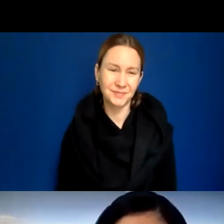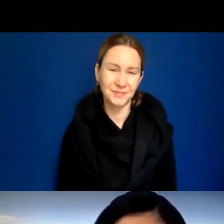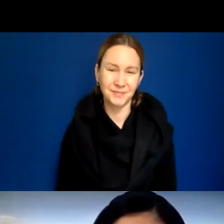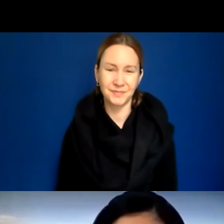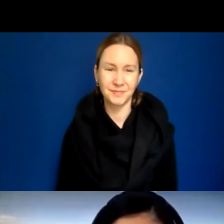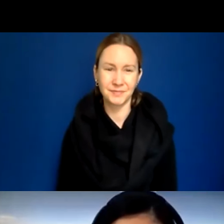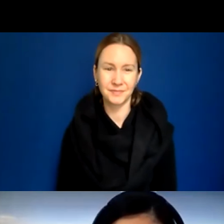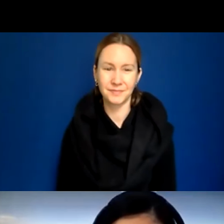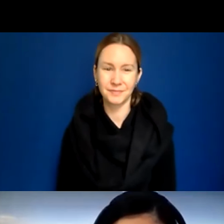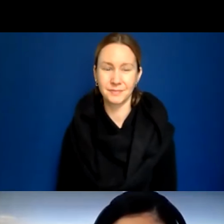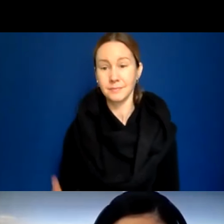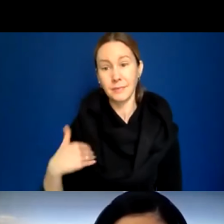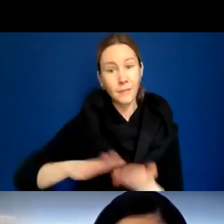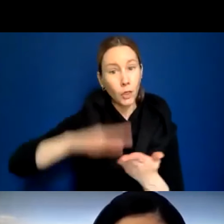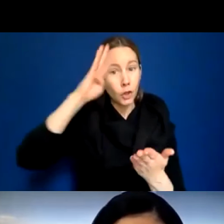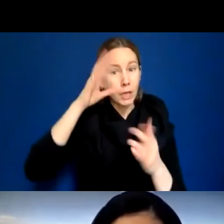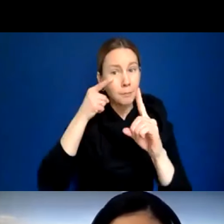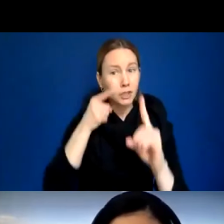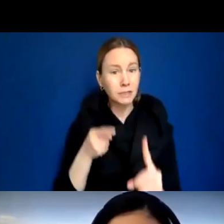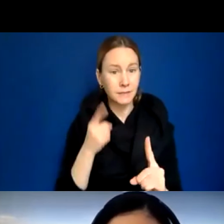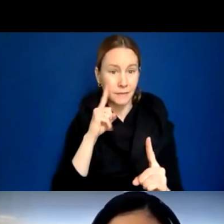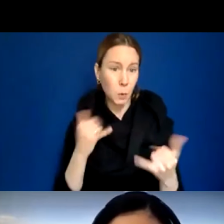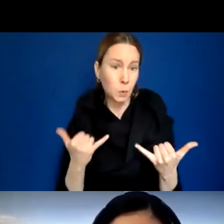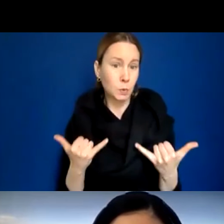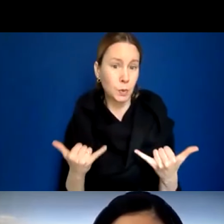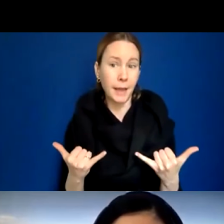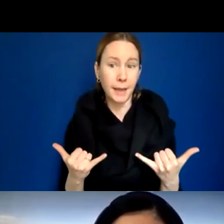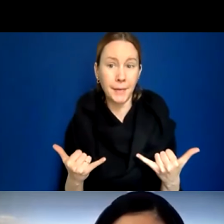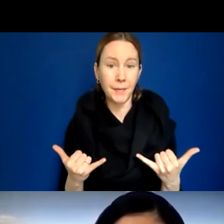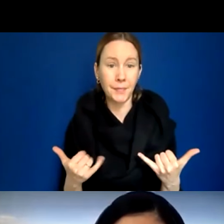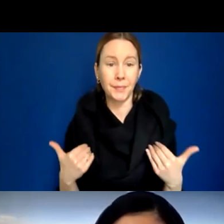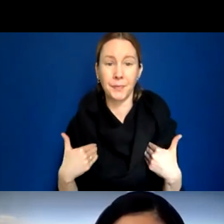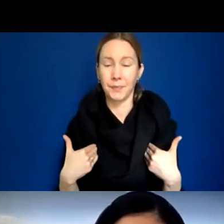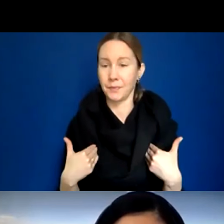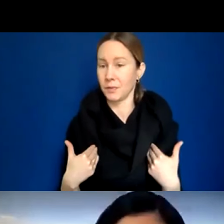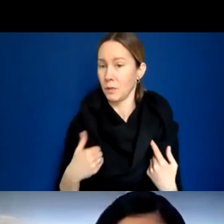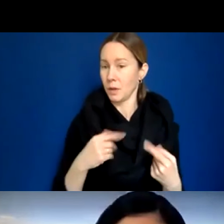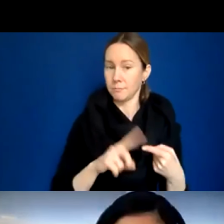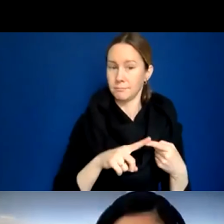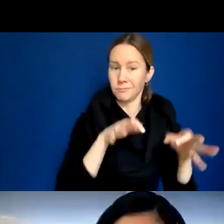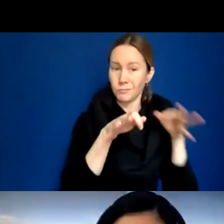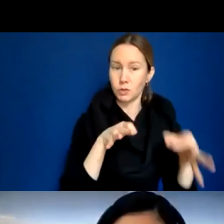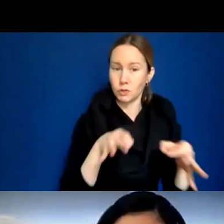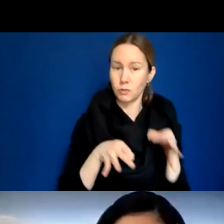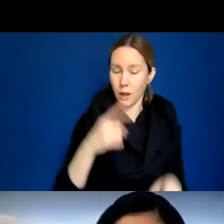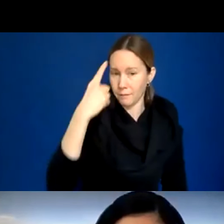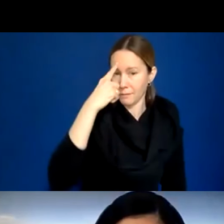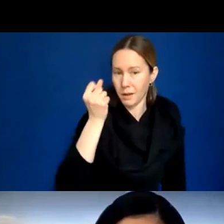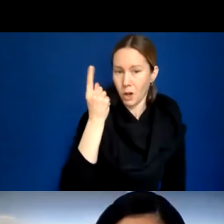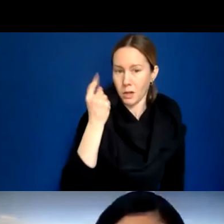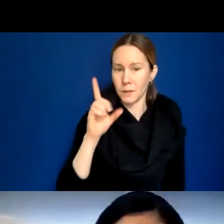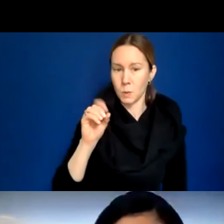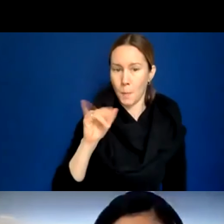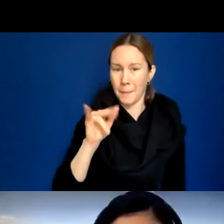For the learning objective for today, we have one, to describe the cognitive domains and how they affect